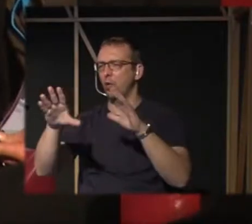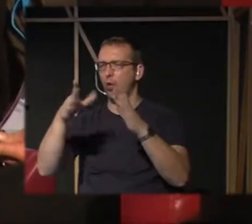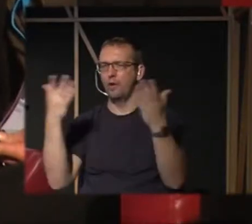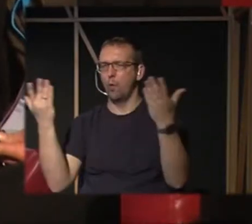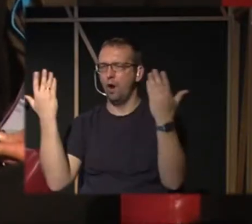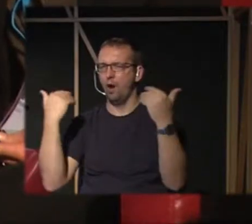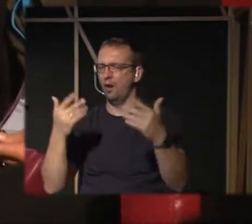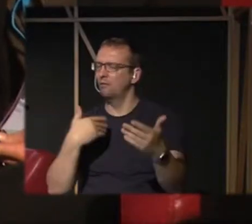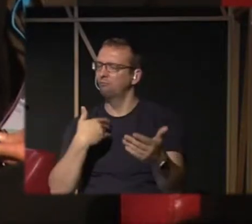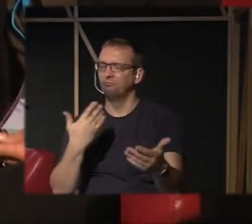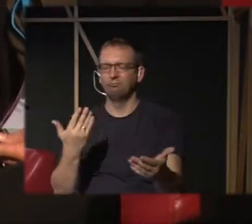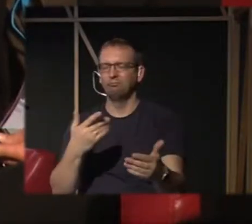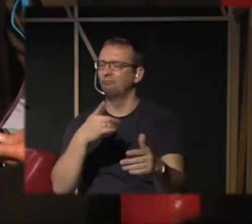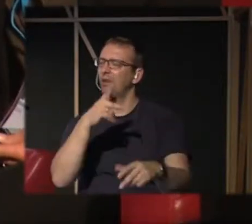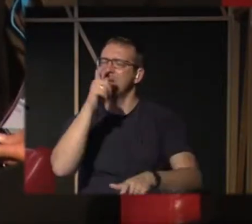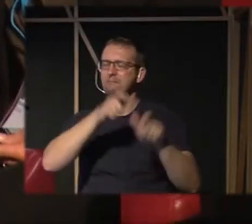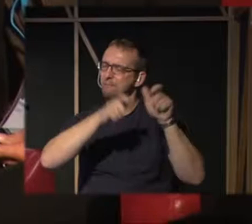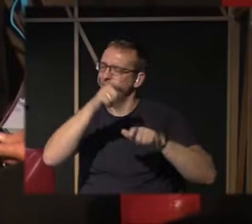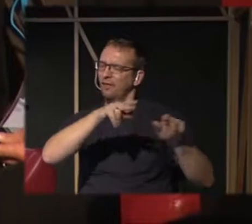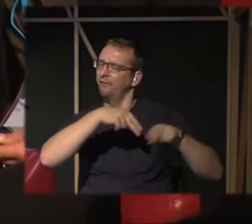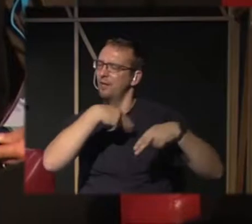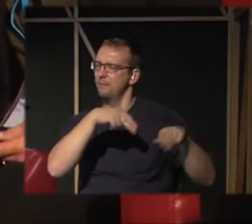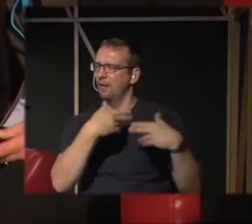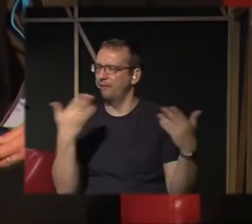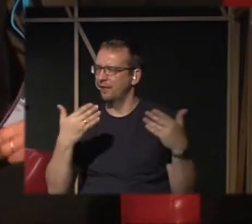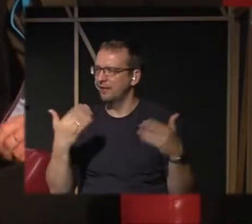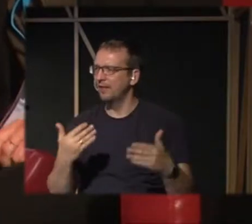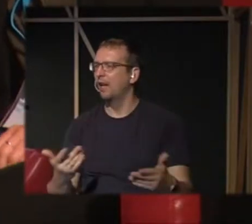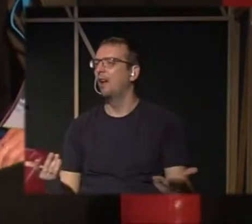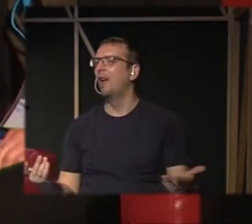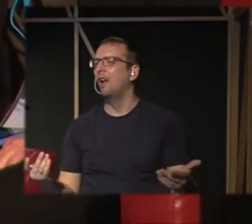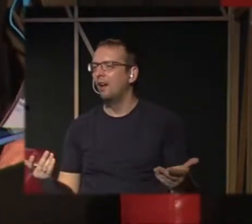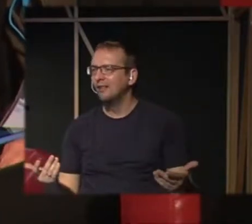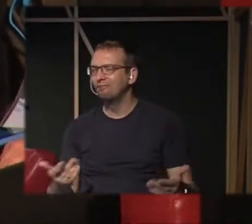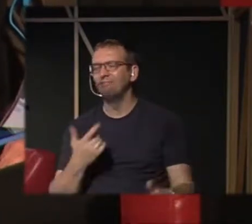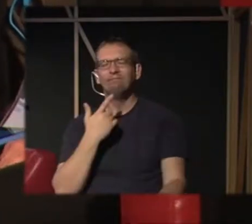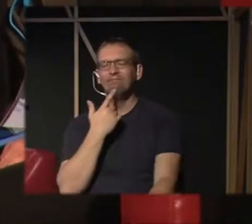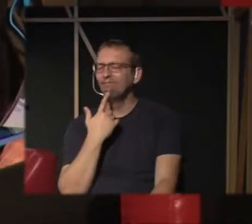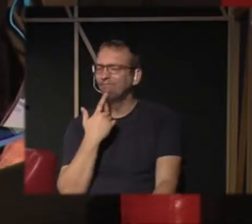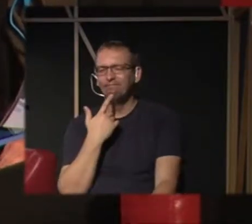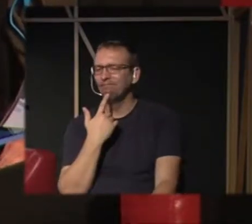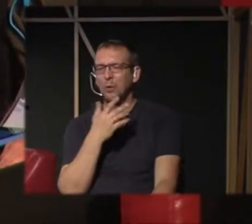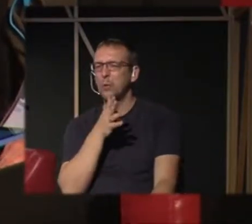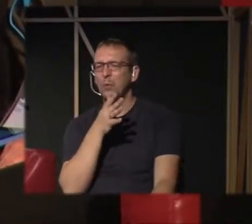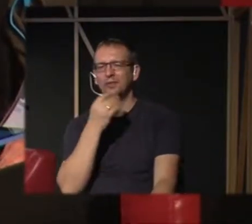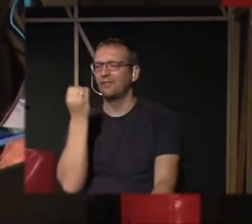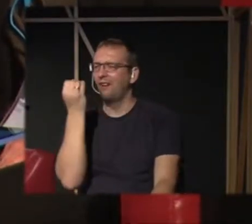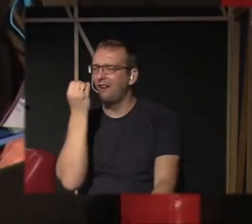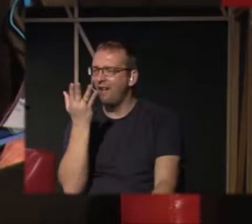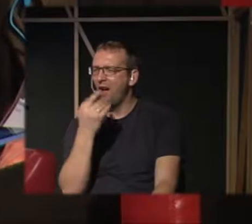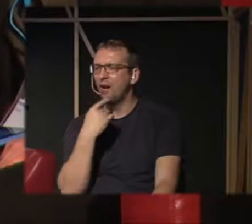available or they've all been sold out, for example. And then further information that they can have problems with is finding their way around the